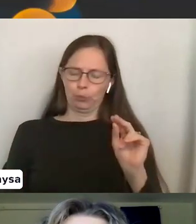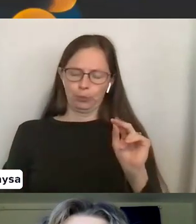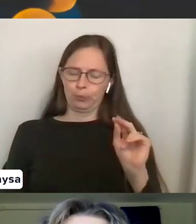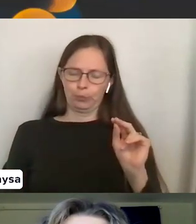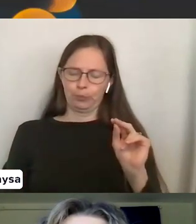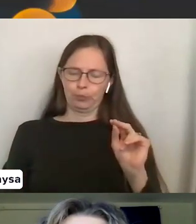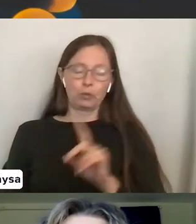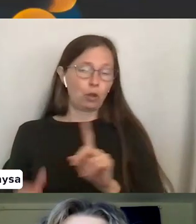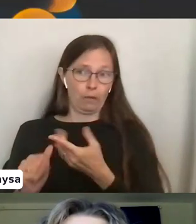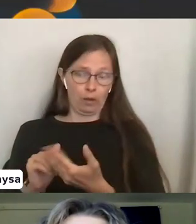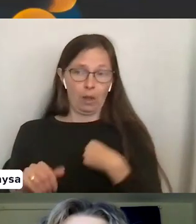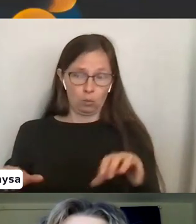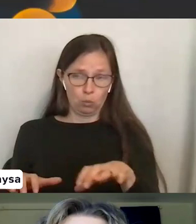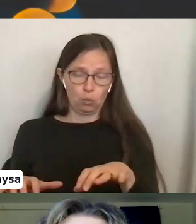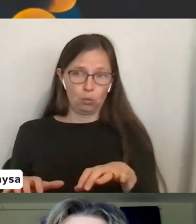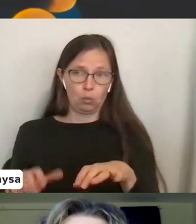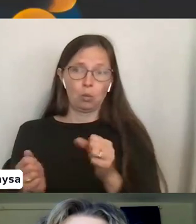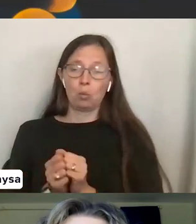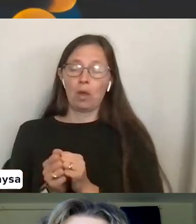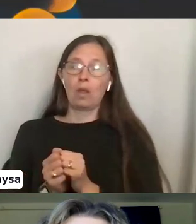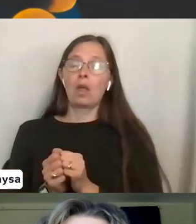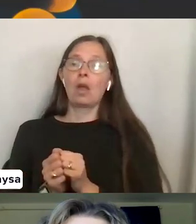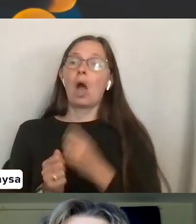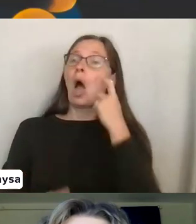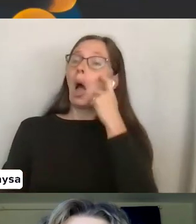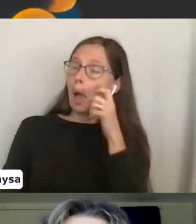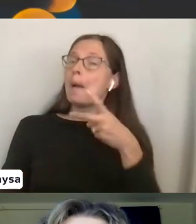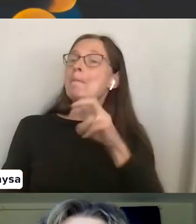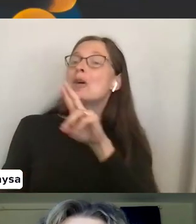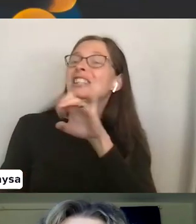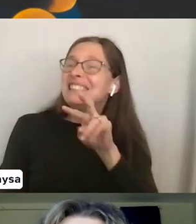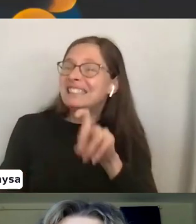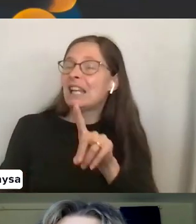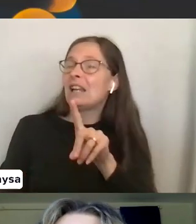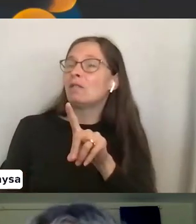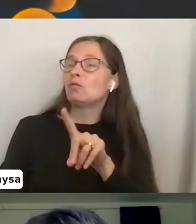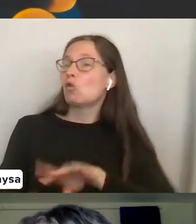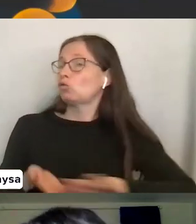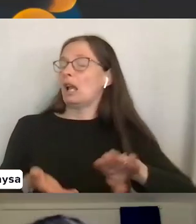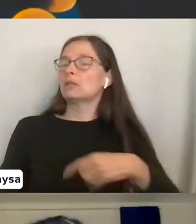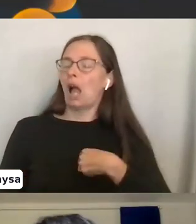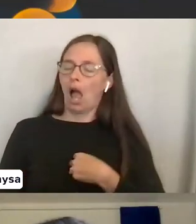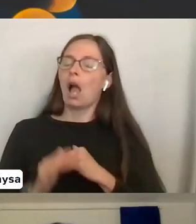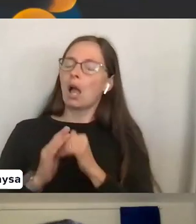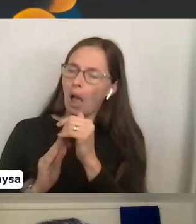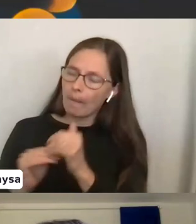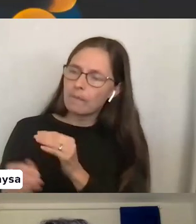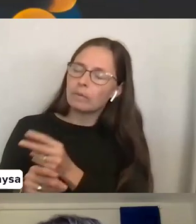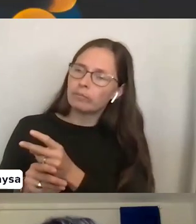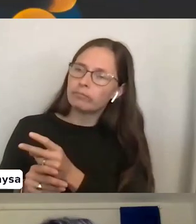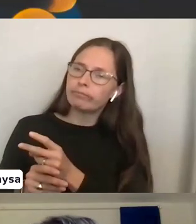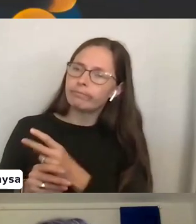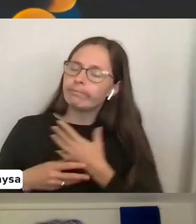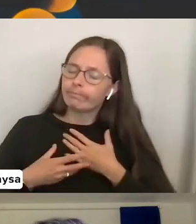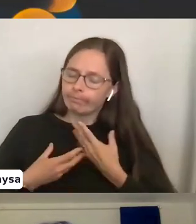the first thing I do with perceived rejection is I comfort and console the part